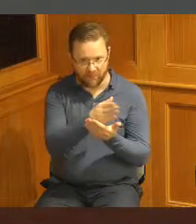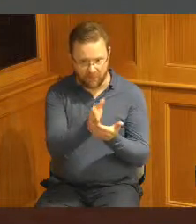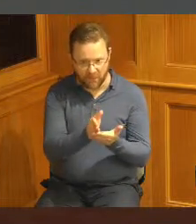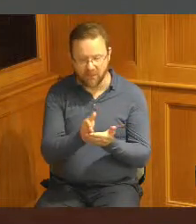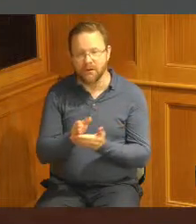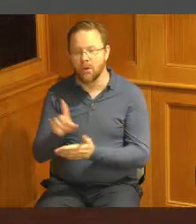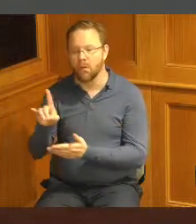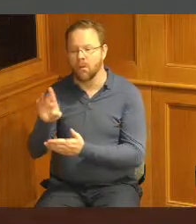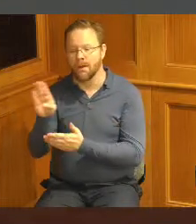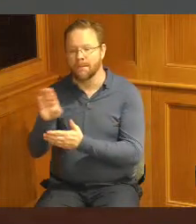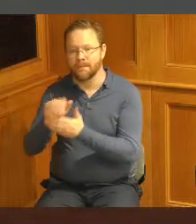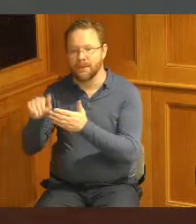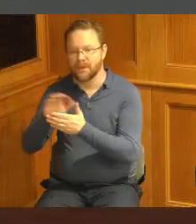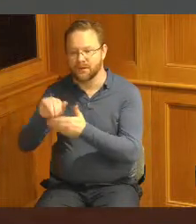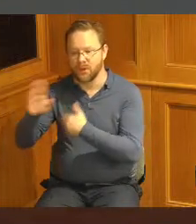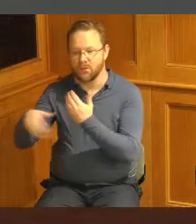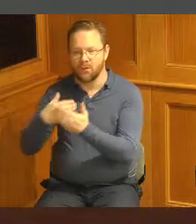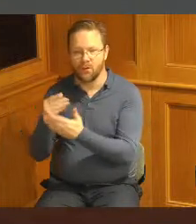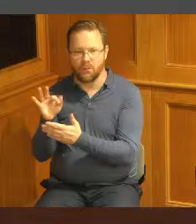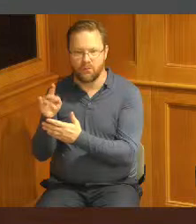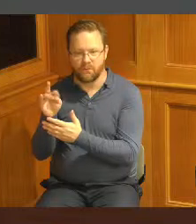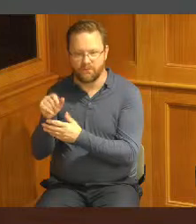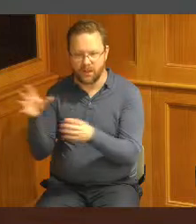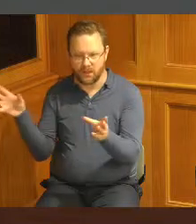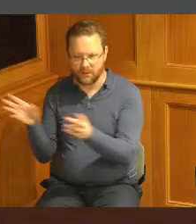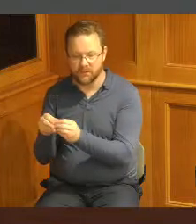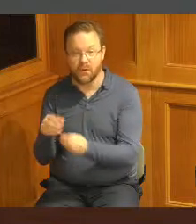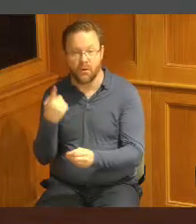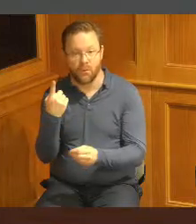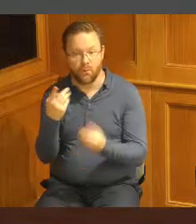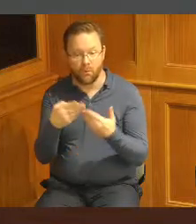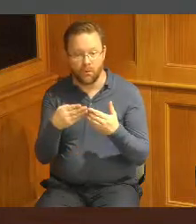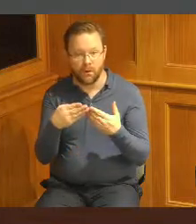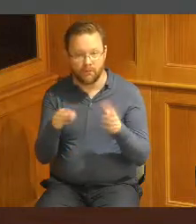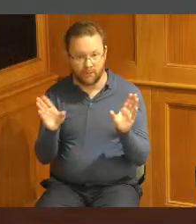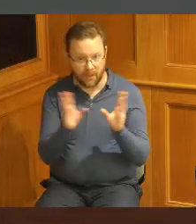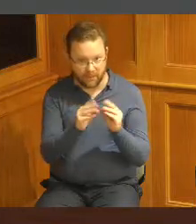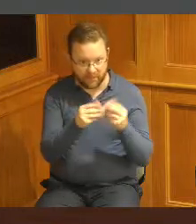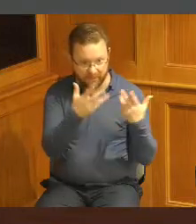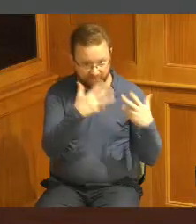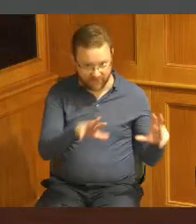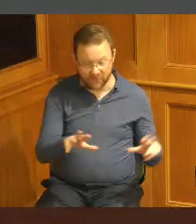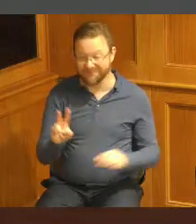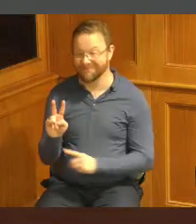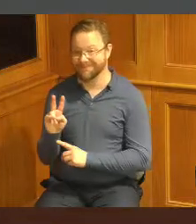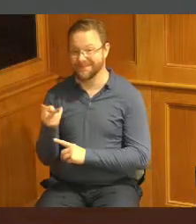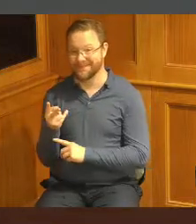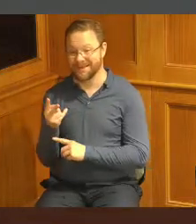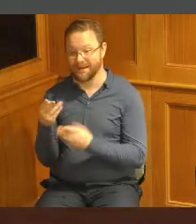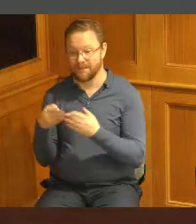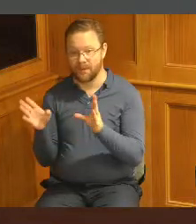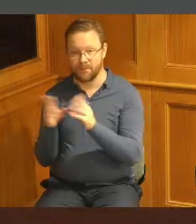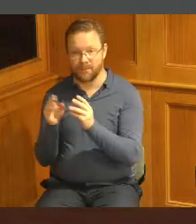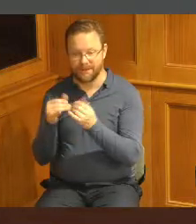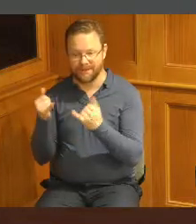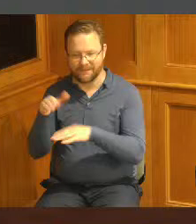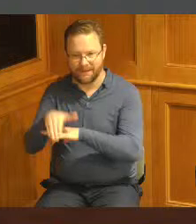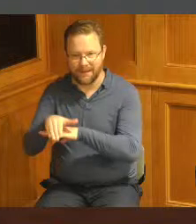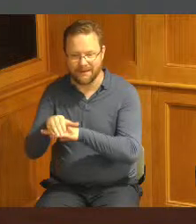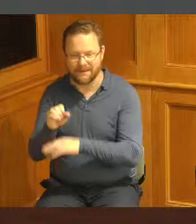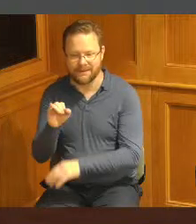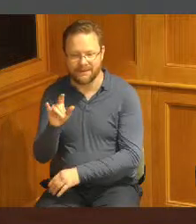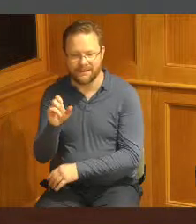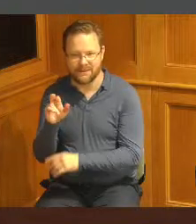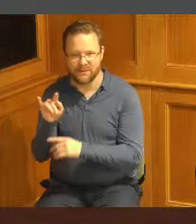$1 billion all funds. We've had one public hearing on that. We have another public hearing this evening in Silverton at